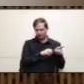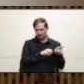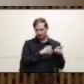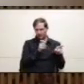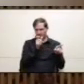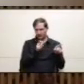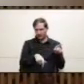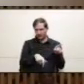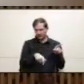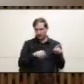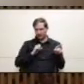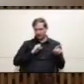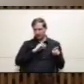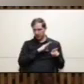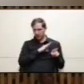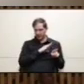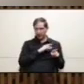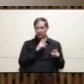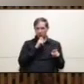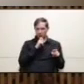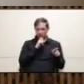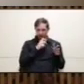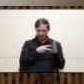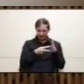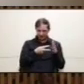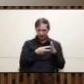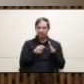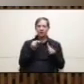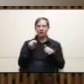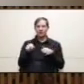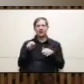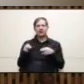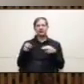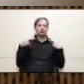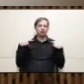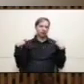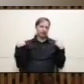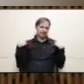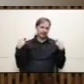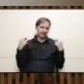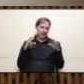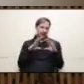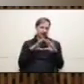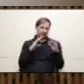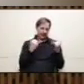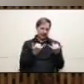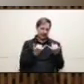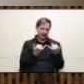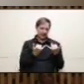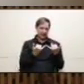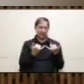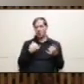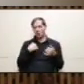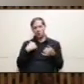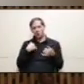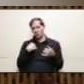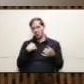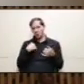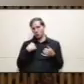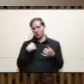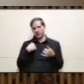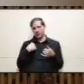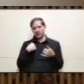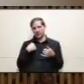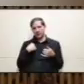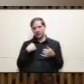one of our employees' address was used for purpose of that security. Nonetheless, from our side, we did not, usually